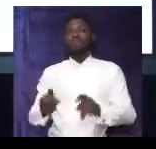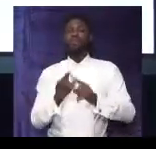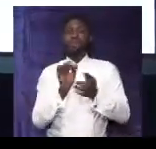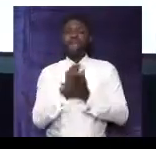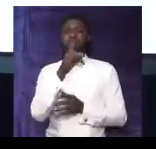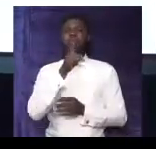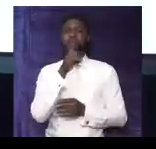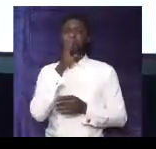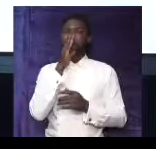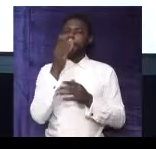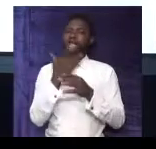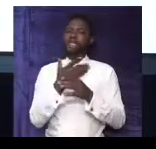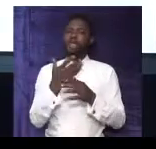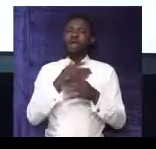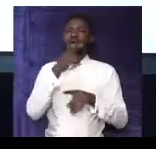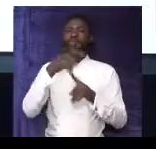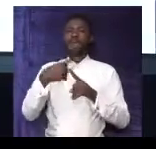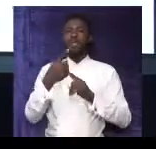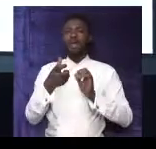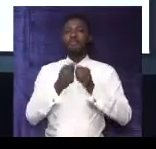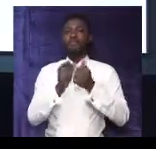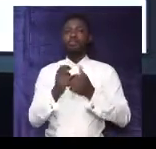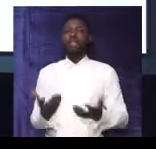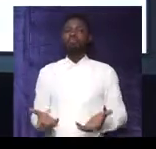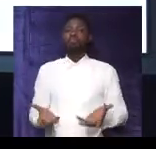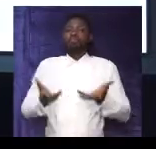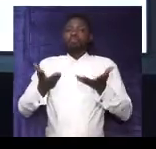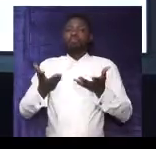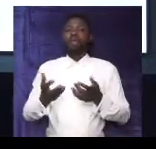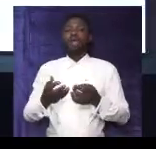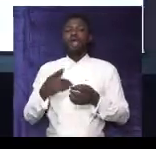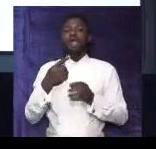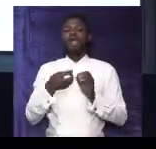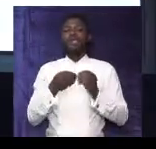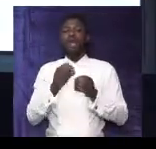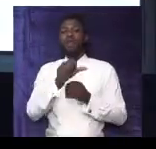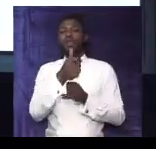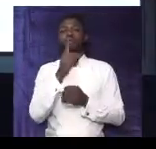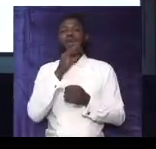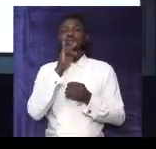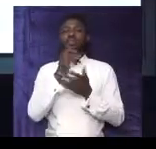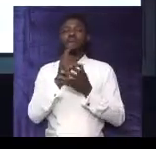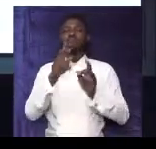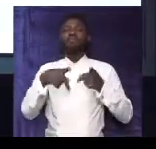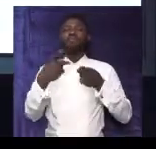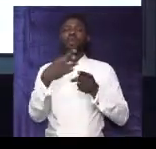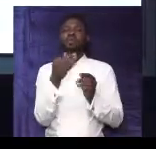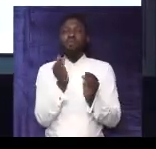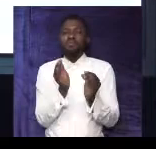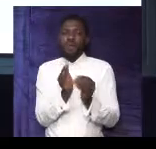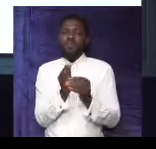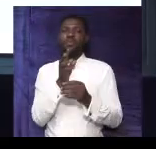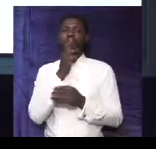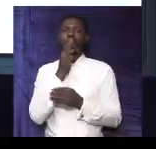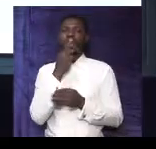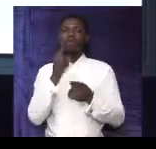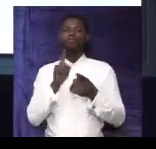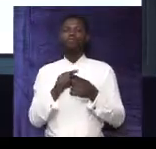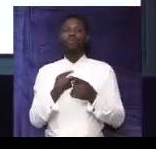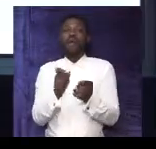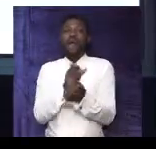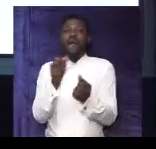so that you won't be disrupted when disaster arrives. Next one is provision of potable water to